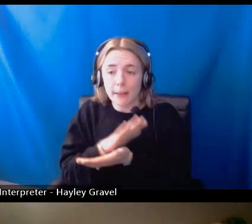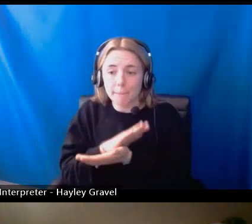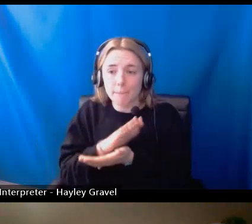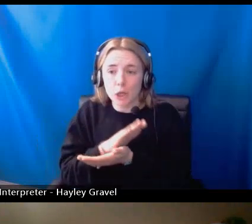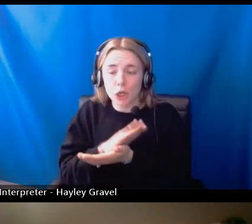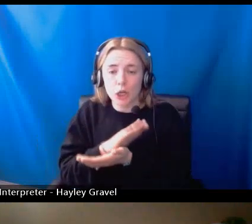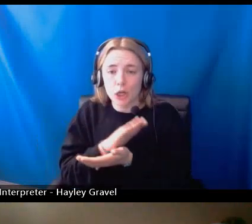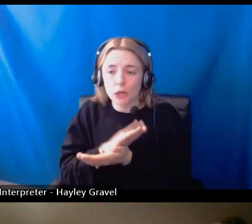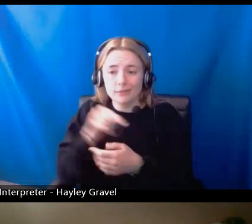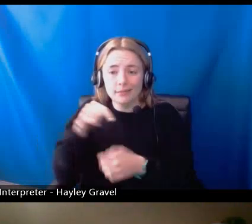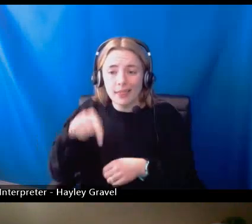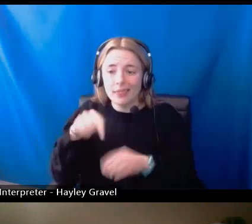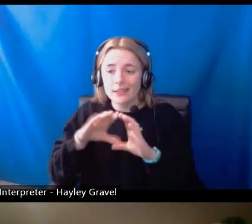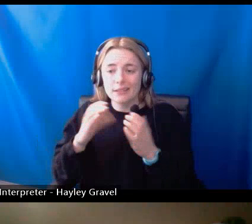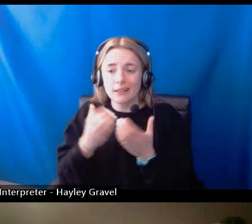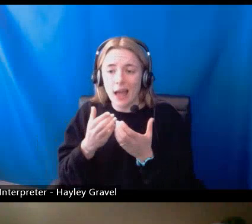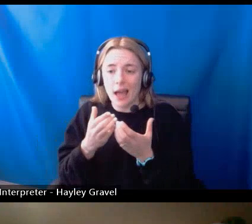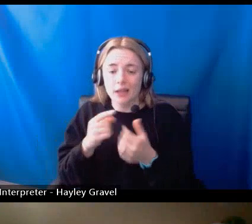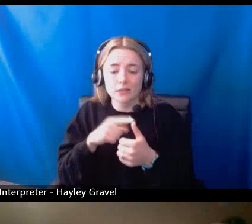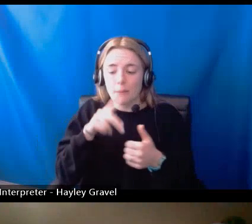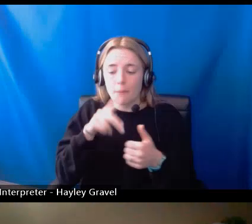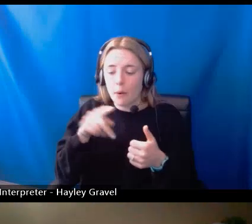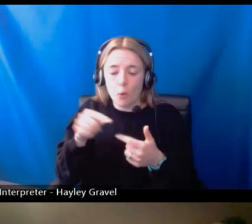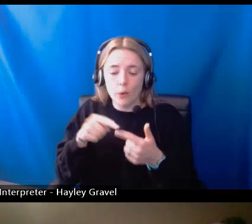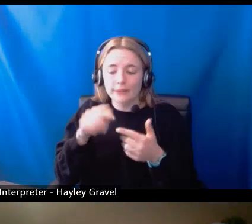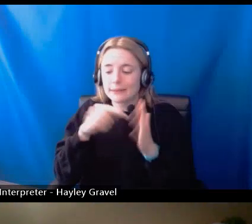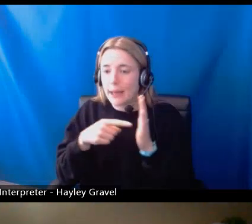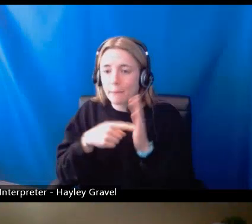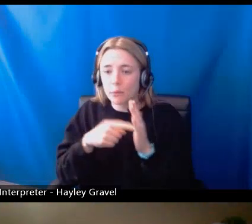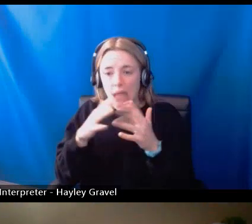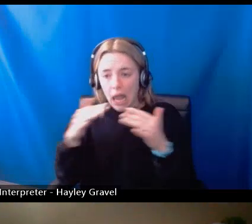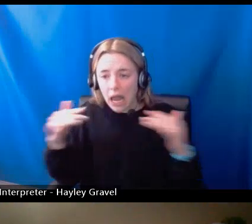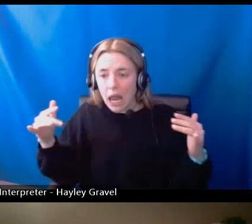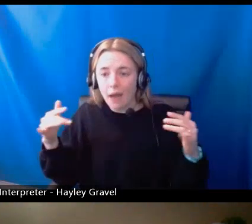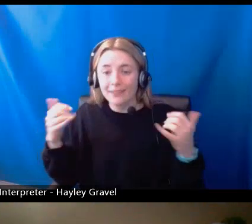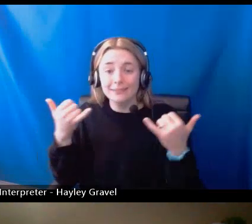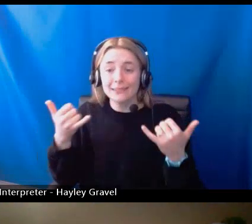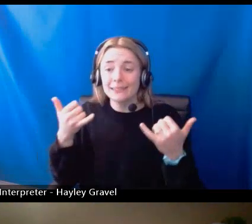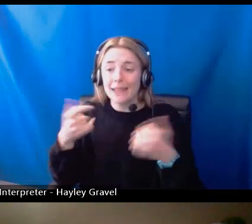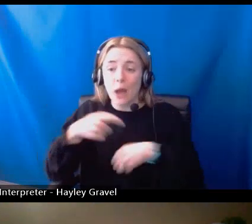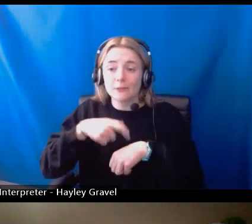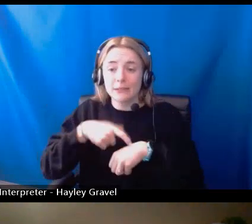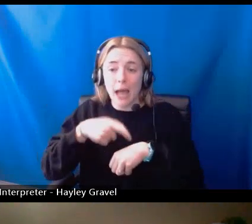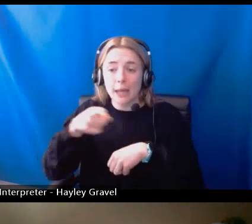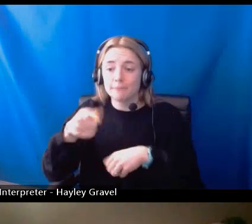this setting. And that's time for you to do the work. Okay.